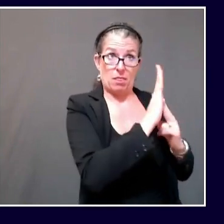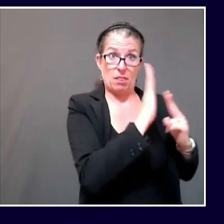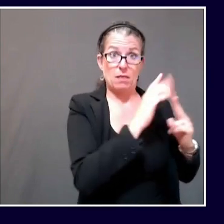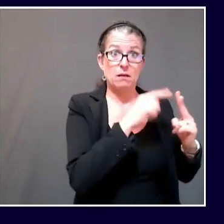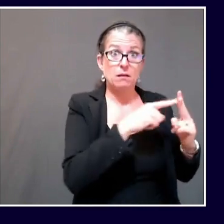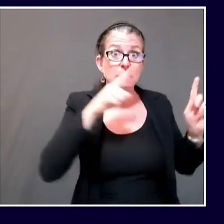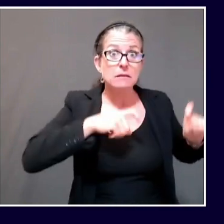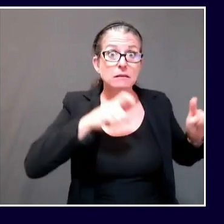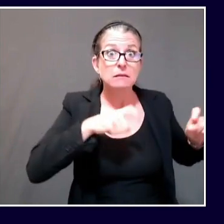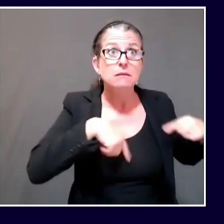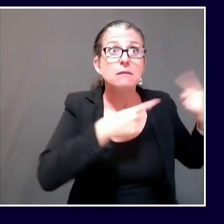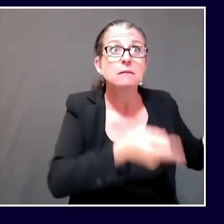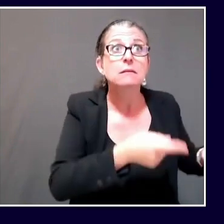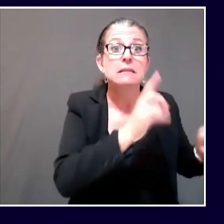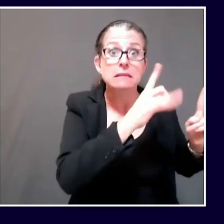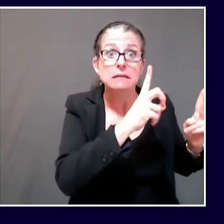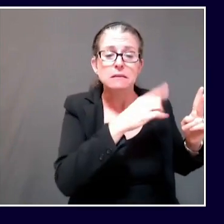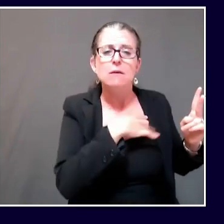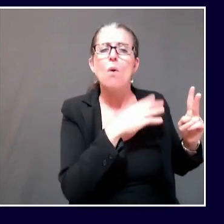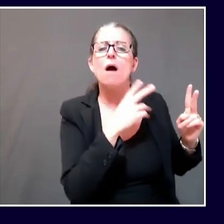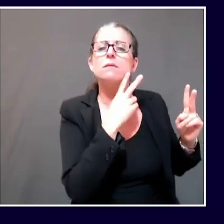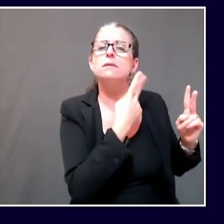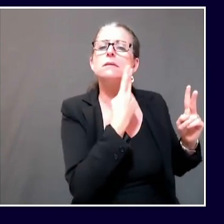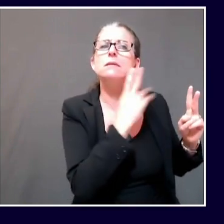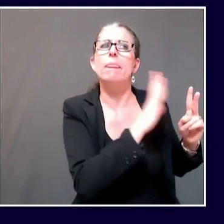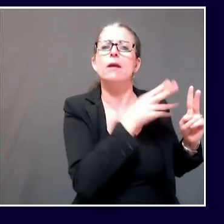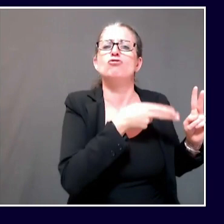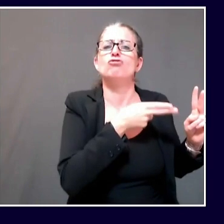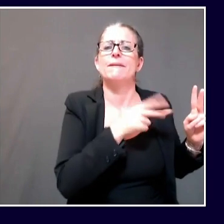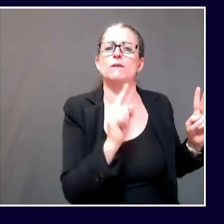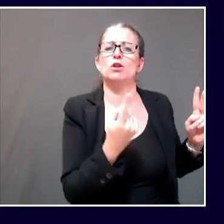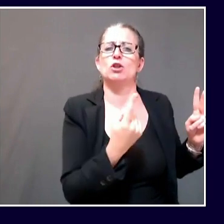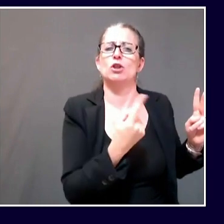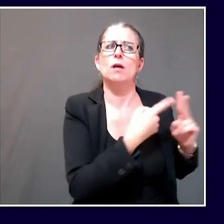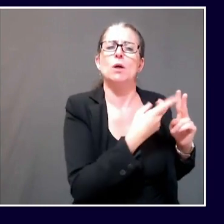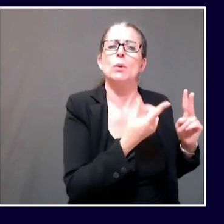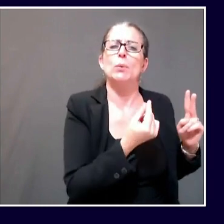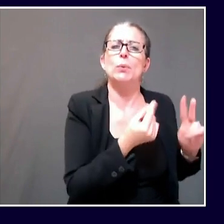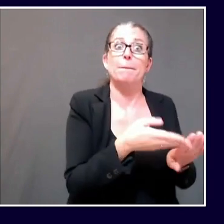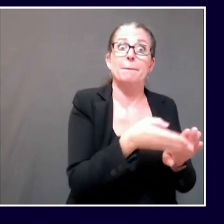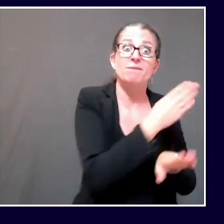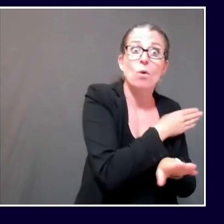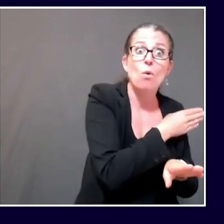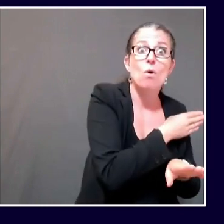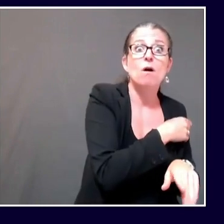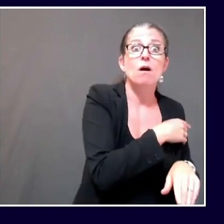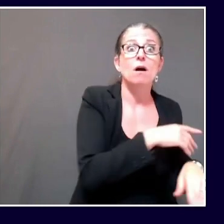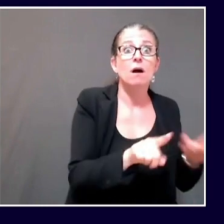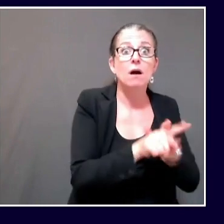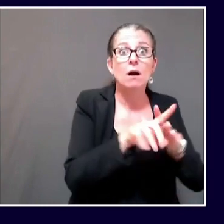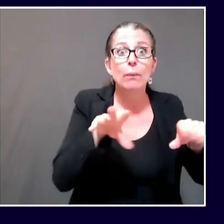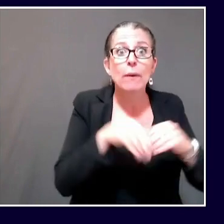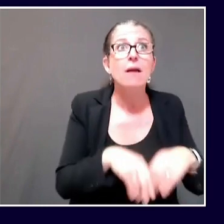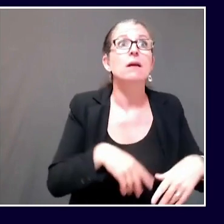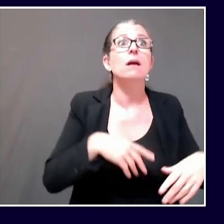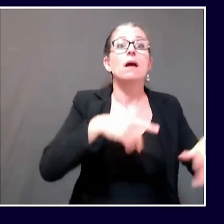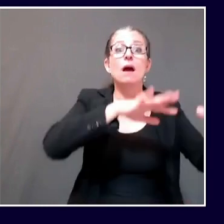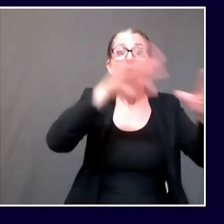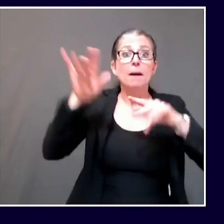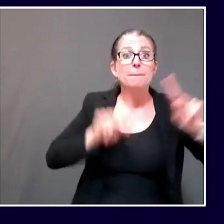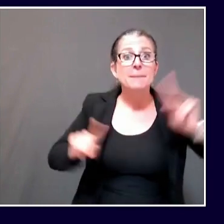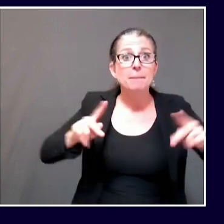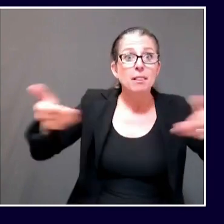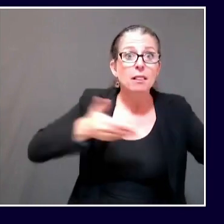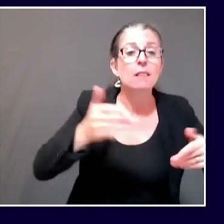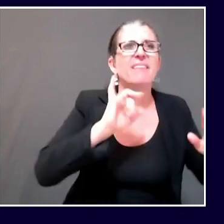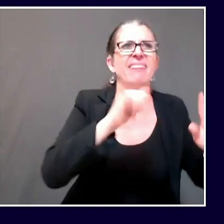there. Although at the same time, Allison, as this investigation has broadened both in scope as well as in depth, now